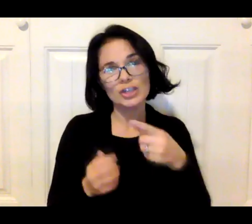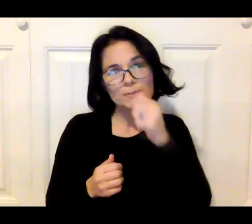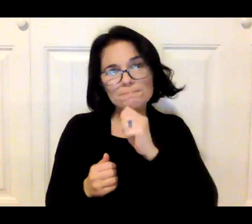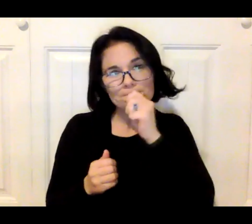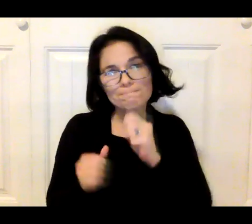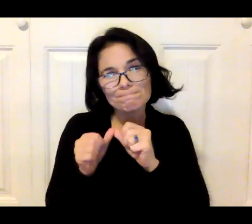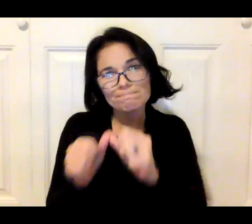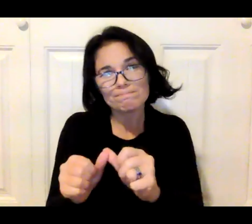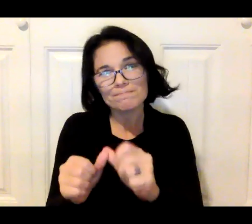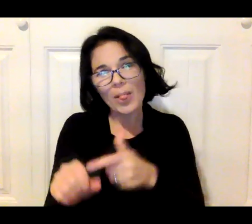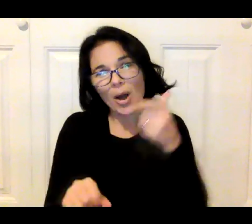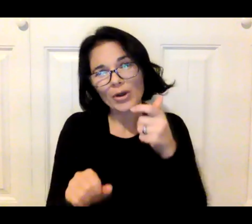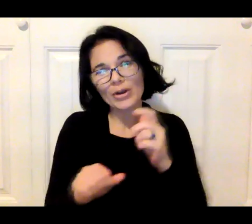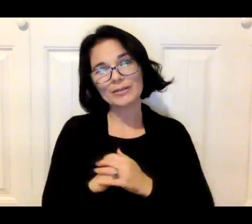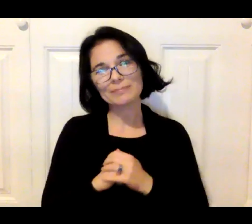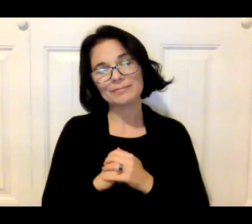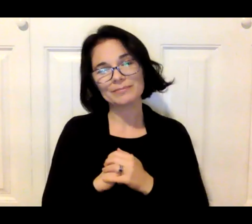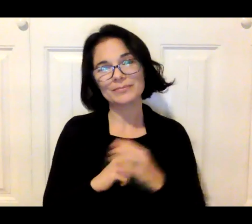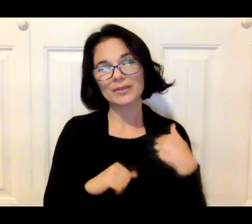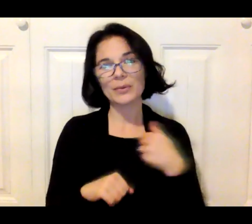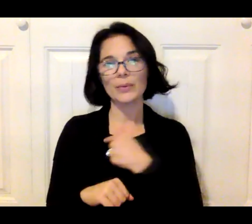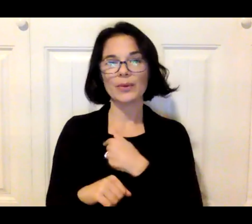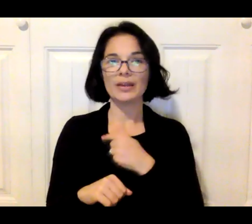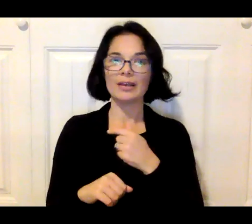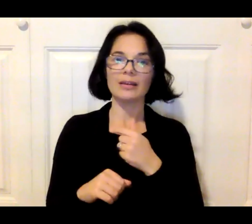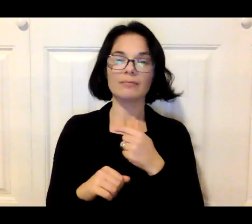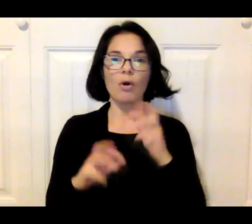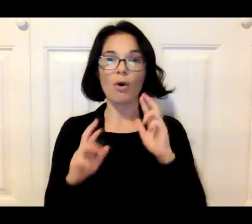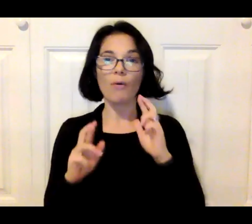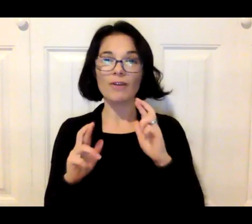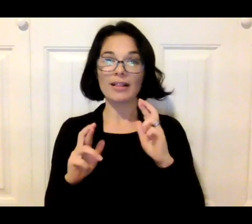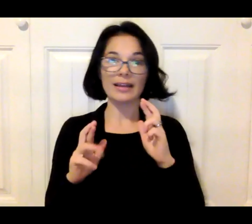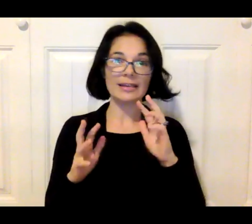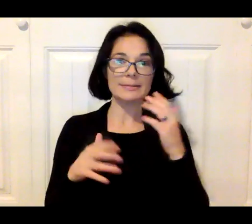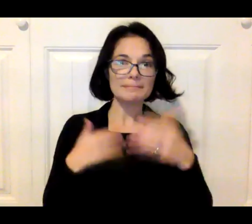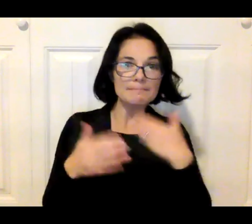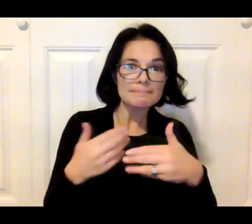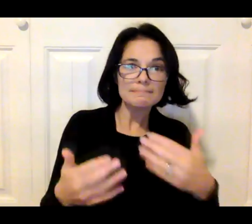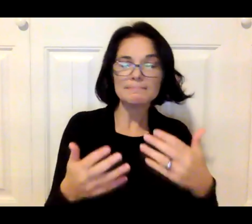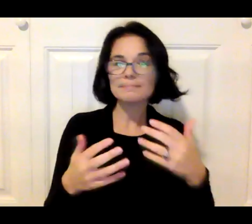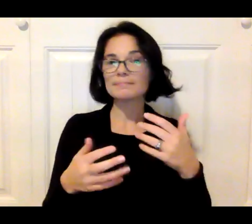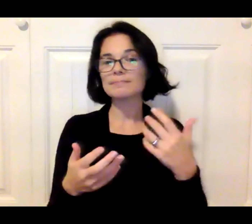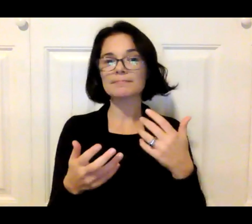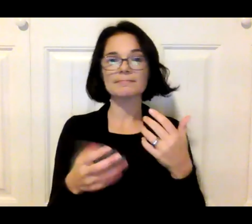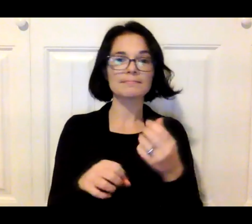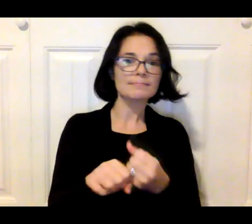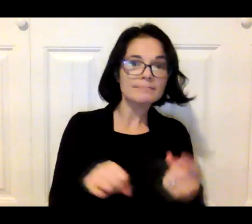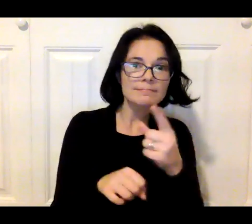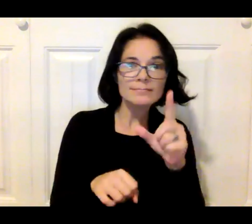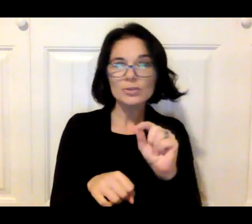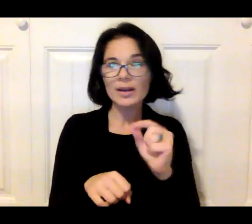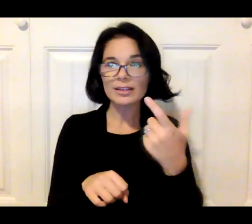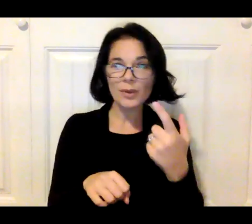longer, and we will get a better sense of what things look like towards early